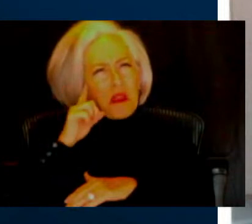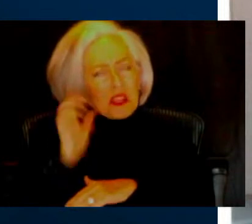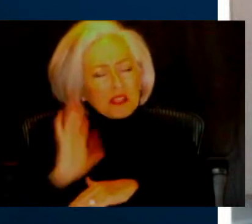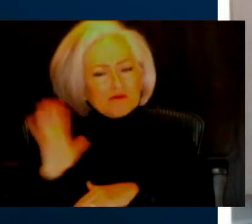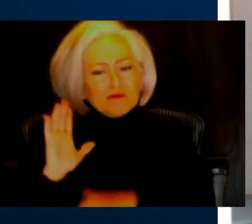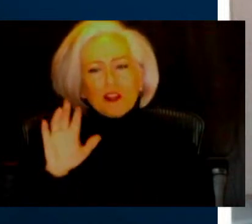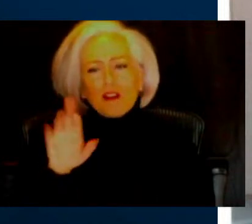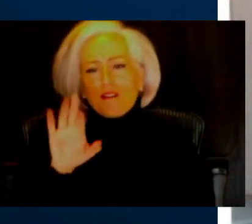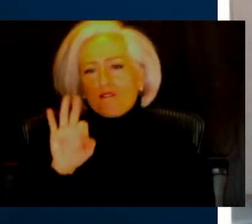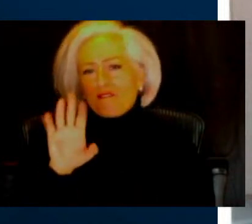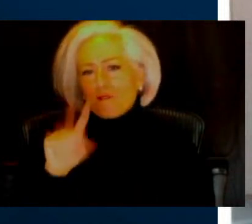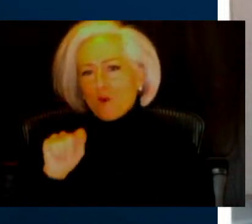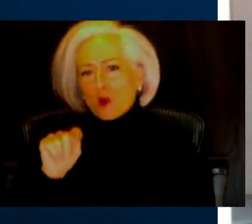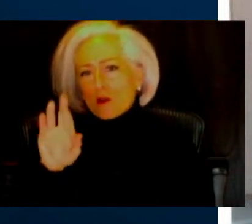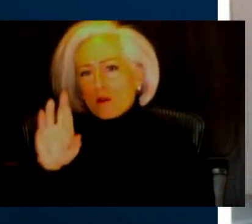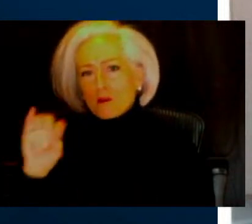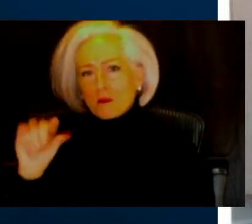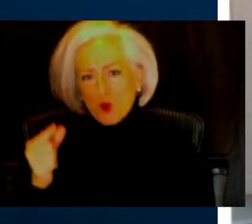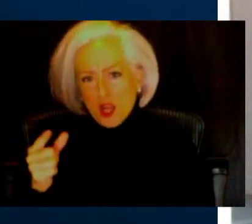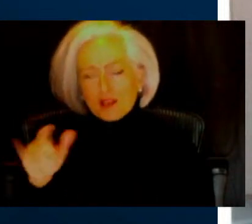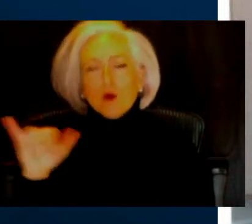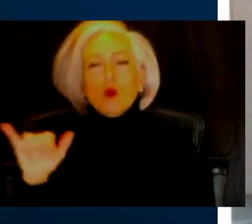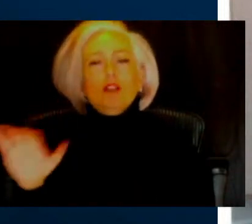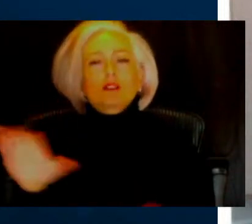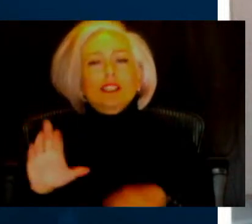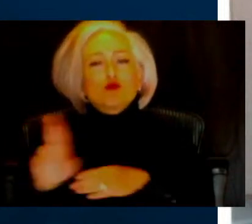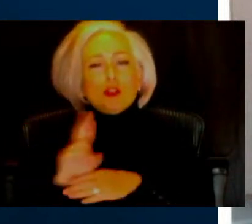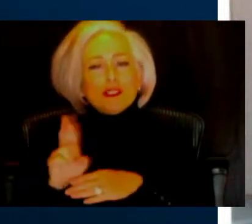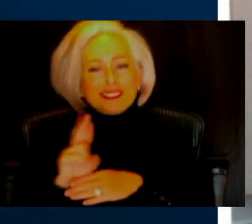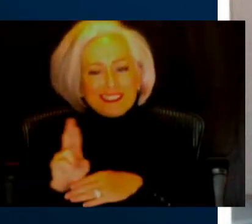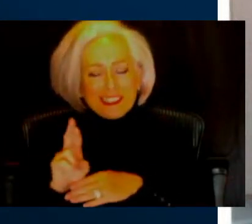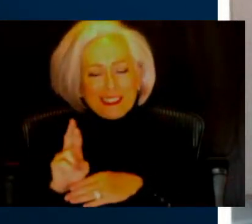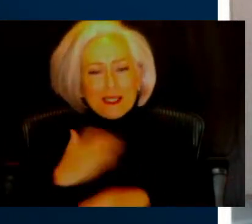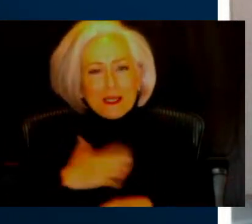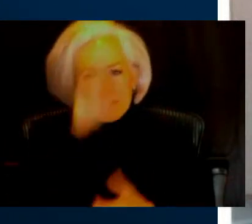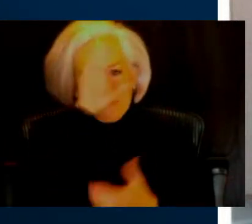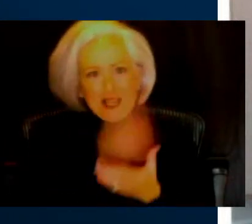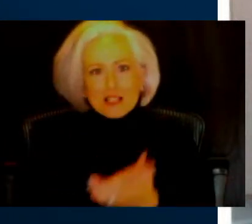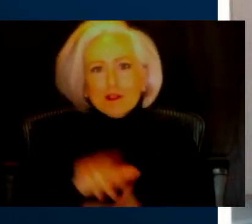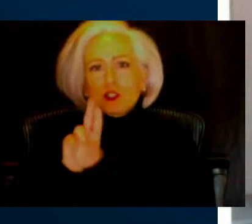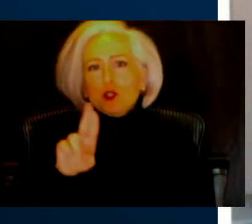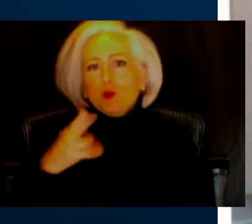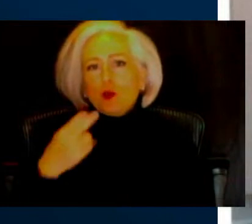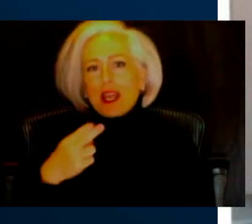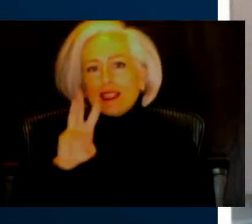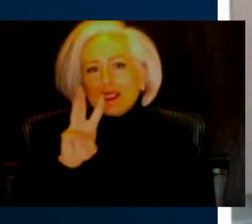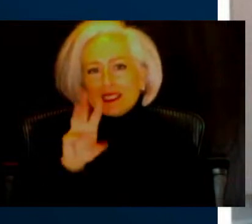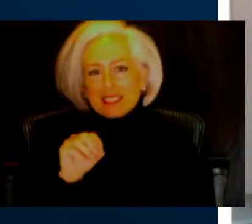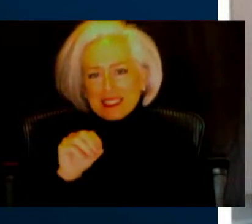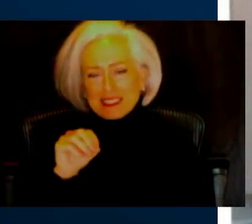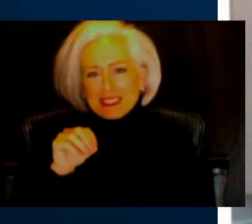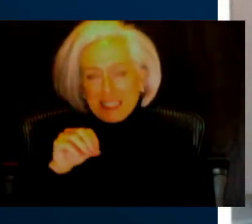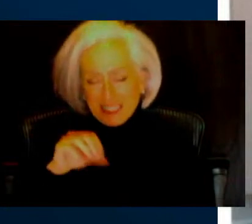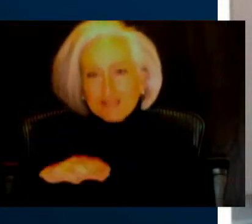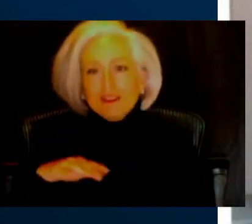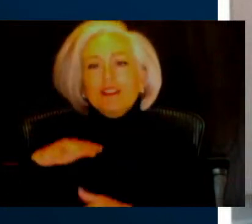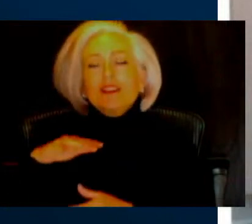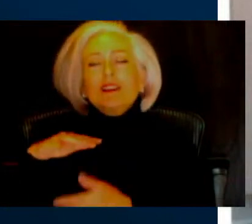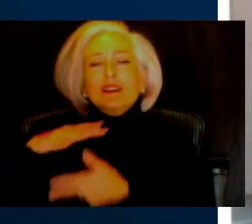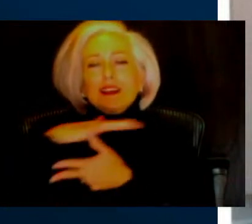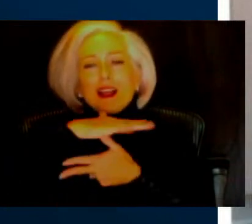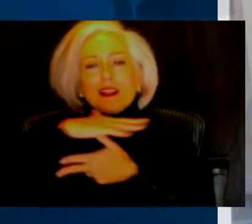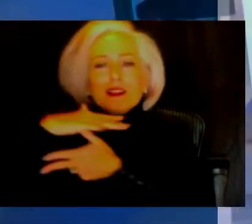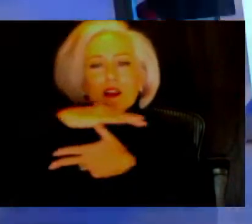where I did my residency. My husband was a UH-60 pilot, so a helicopter pilot in the Army.